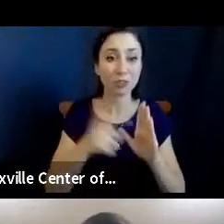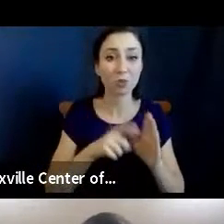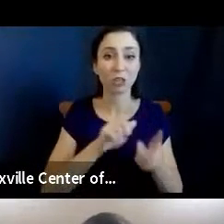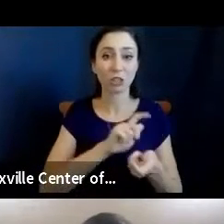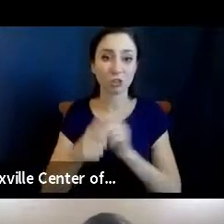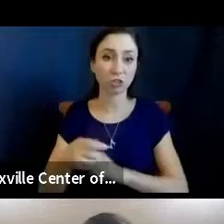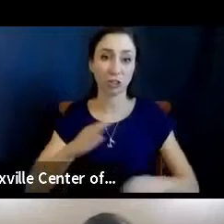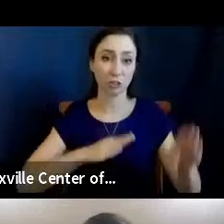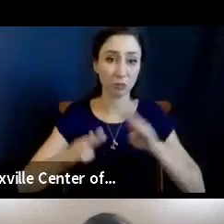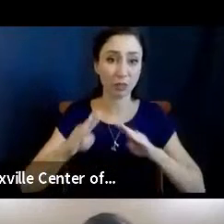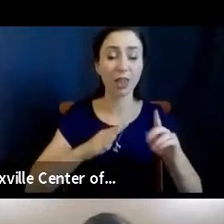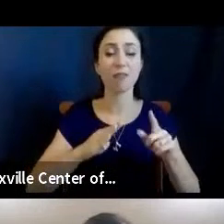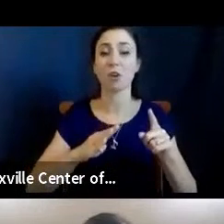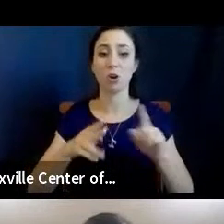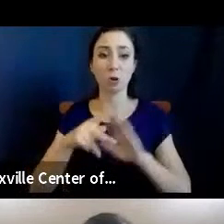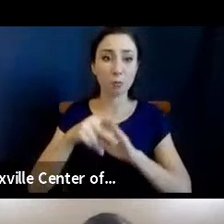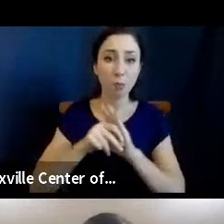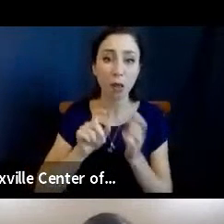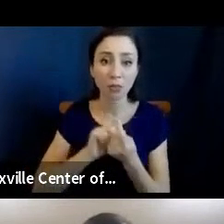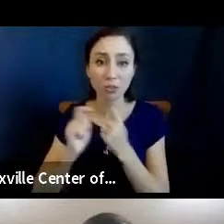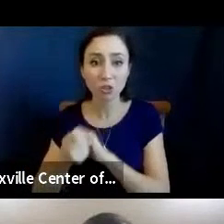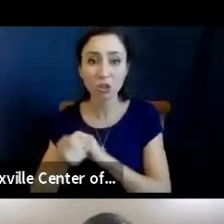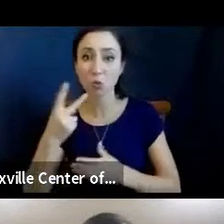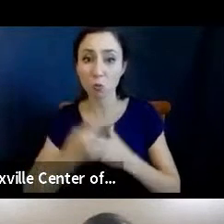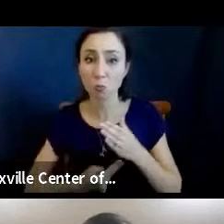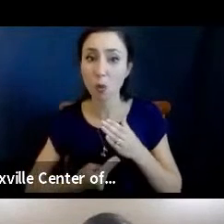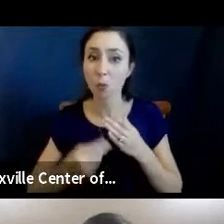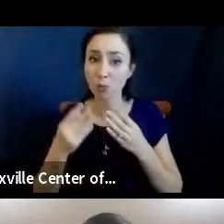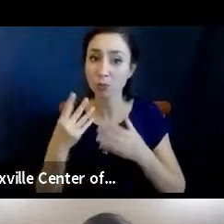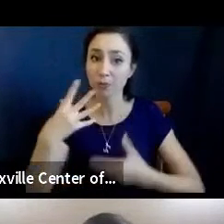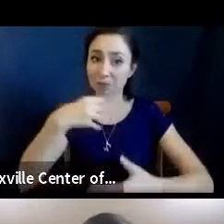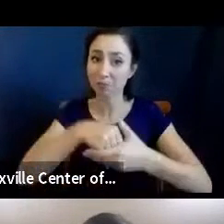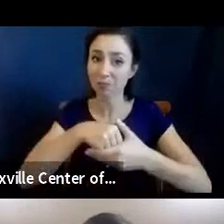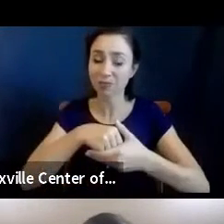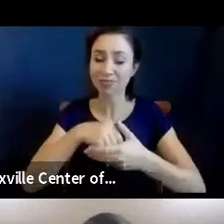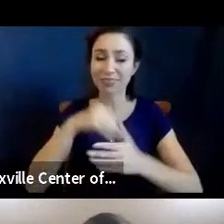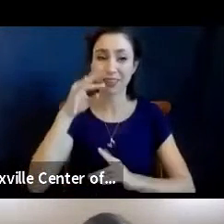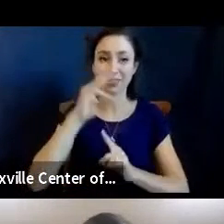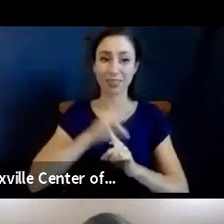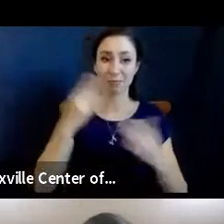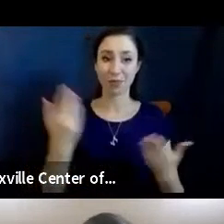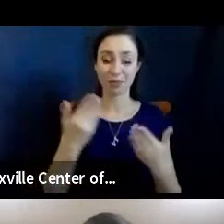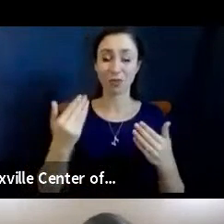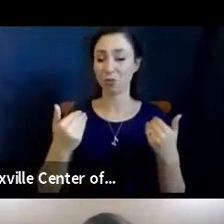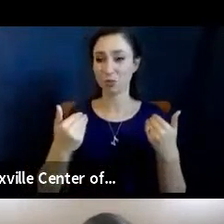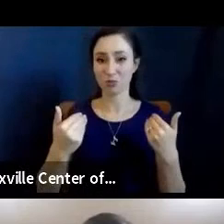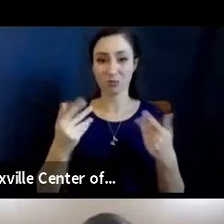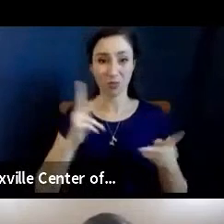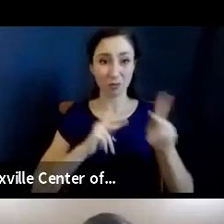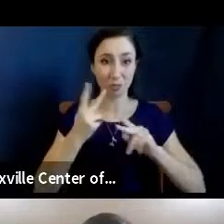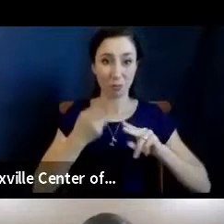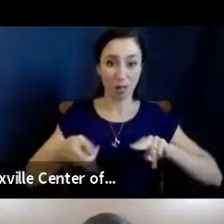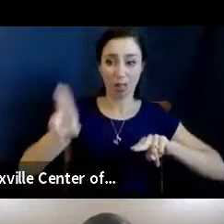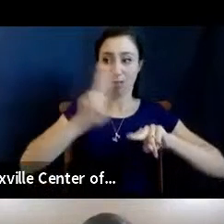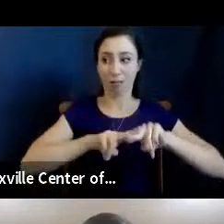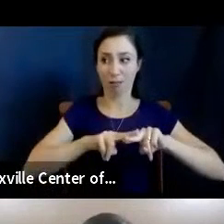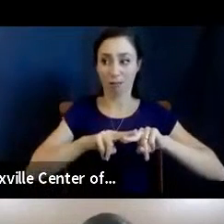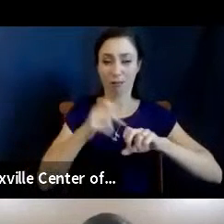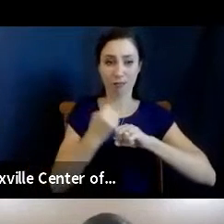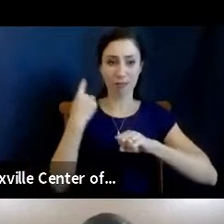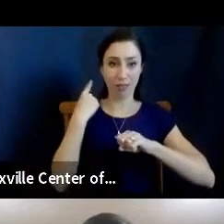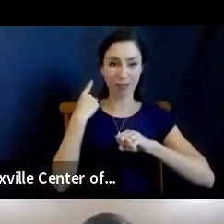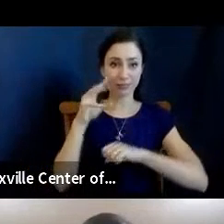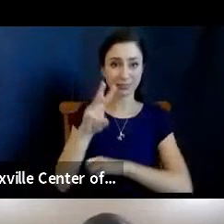regulatory and policy changes have both played a part. And 7 months later, here we are. Unemployment rates in Knox County are up last year. They're up